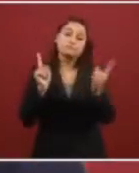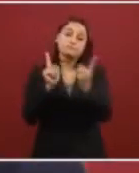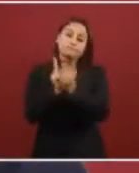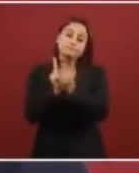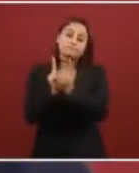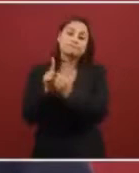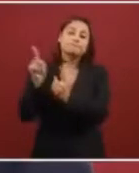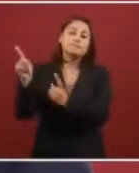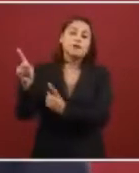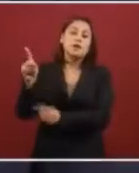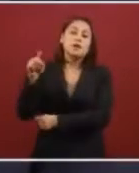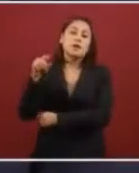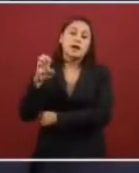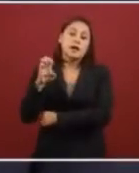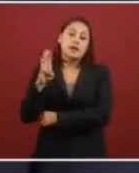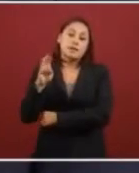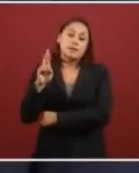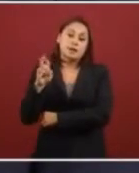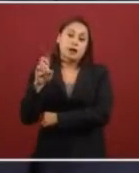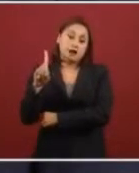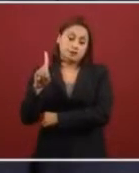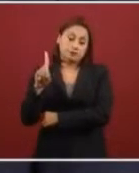Marcelo Ebrard. With Marcelo Ebrard.